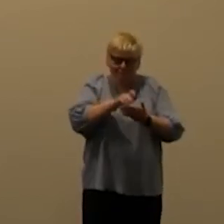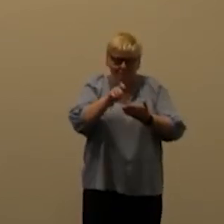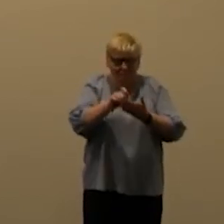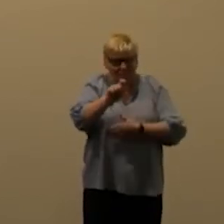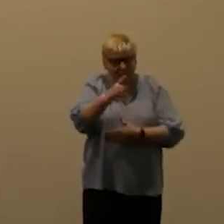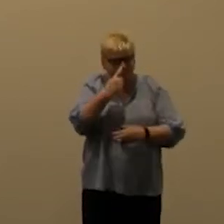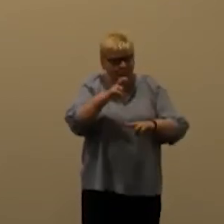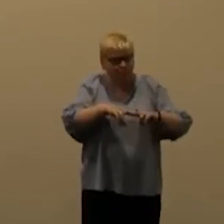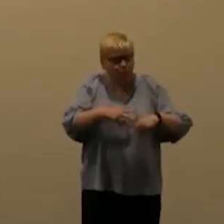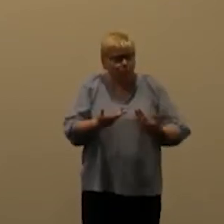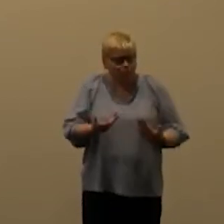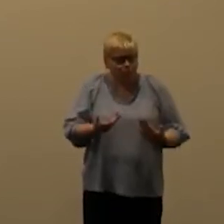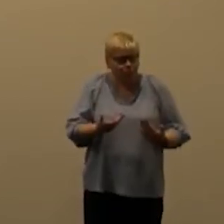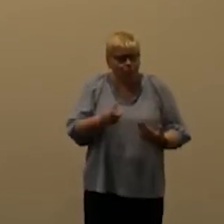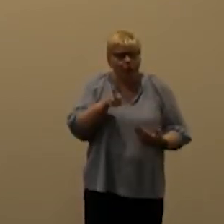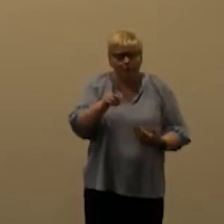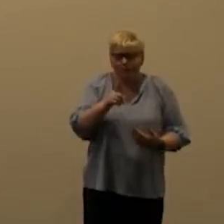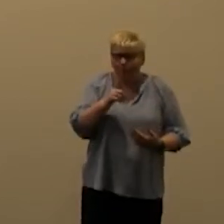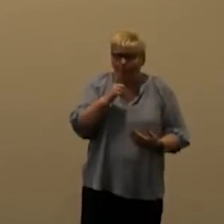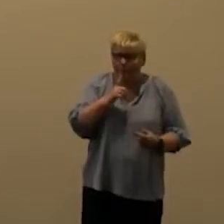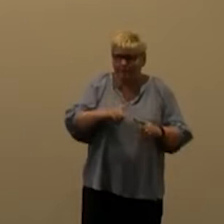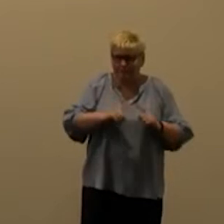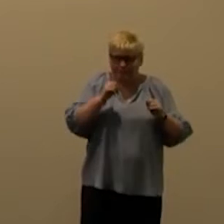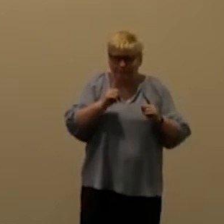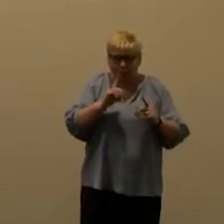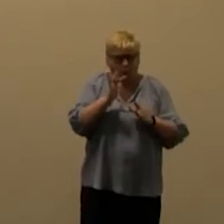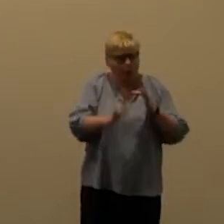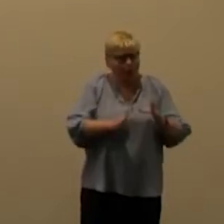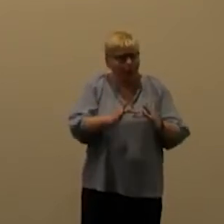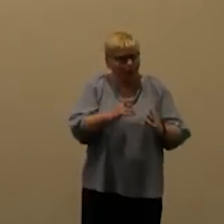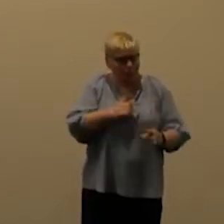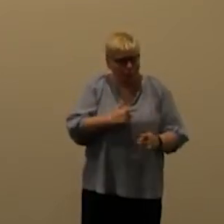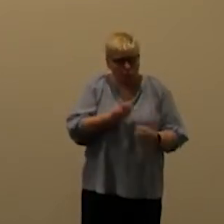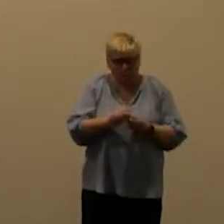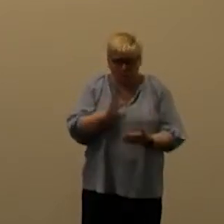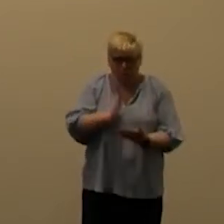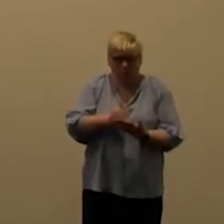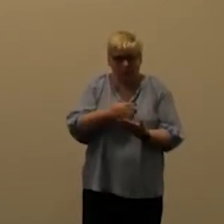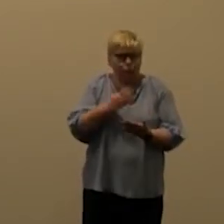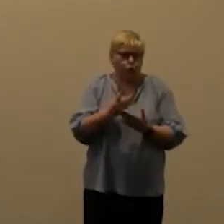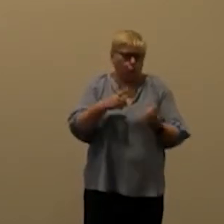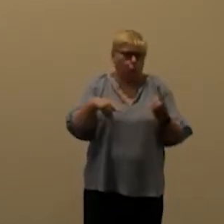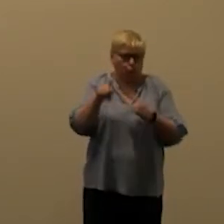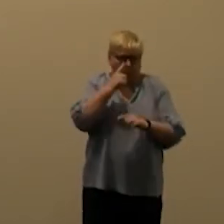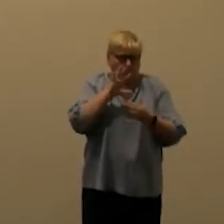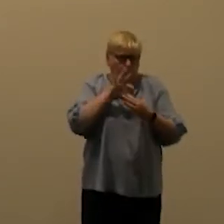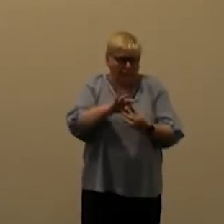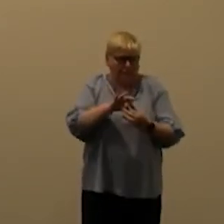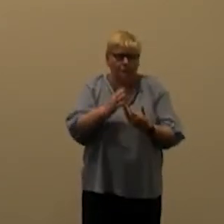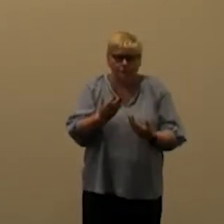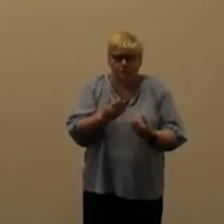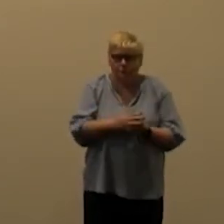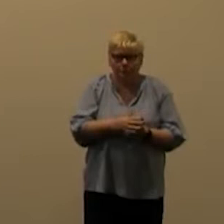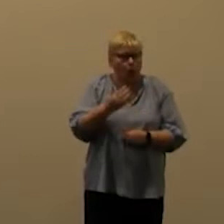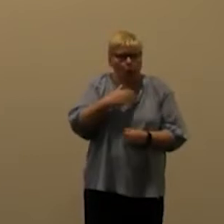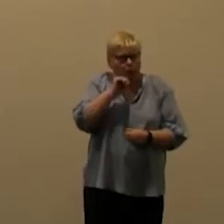least. But absolutely, distinguishing our online personas with reality. I'm sure the millennials in the room can relate to this. We weren't